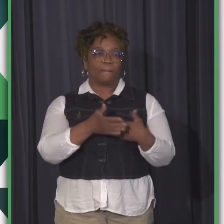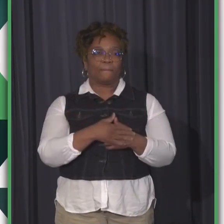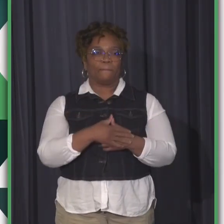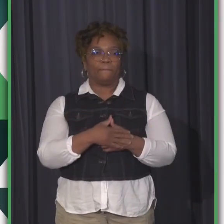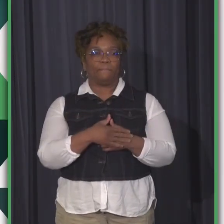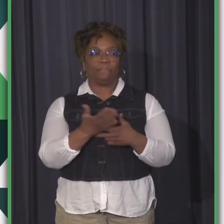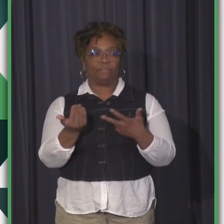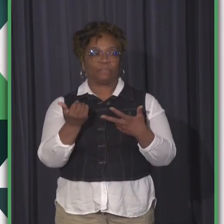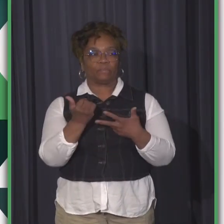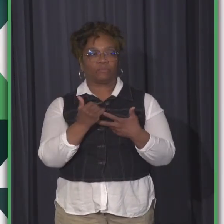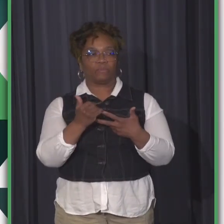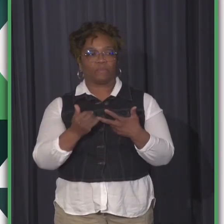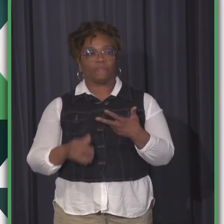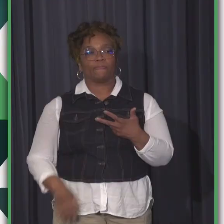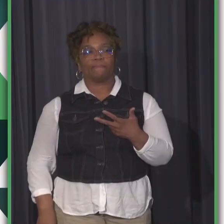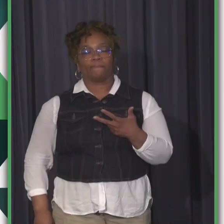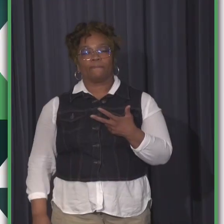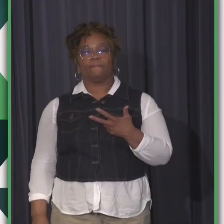Thank you.